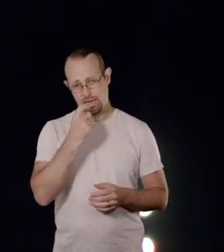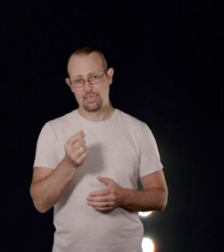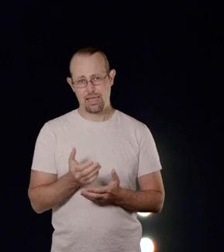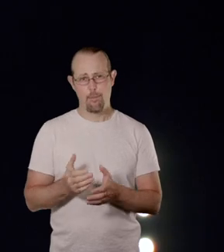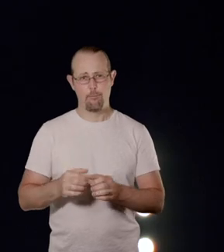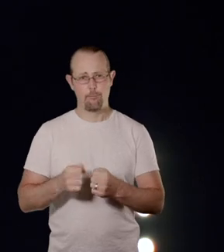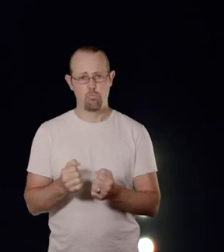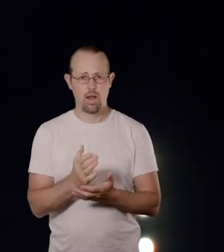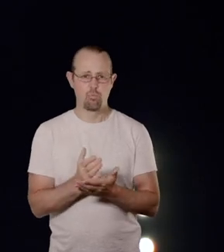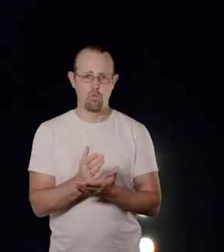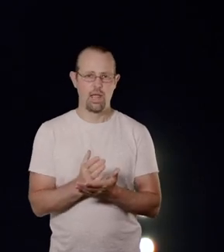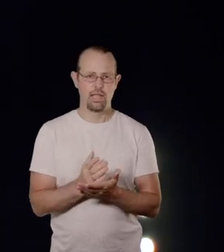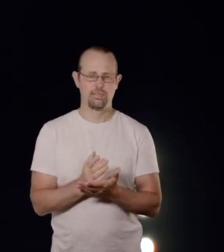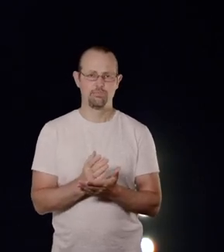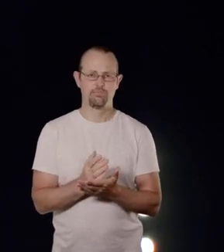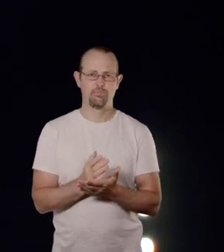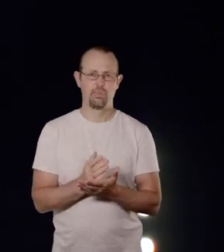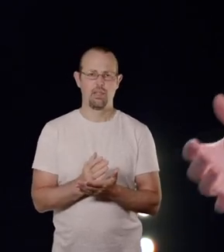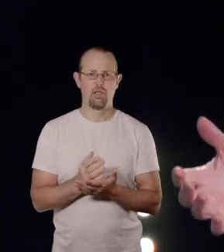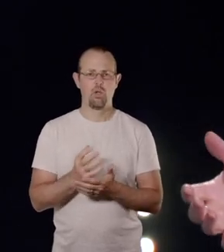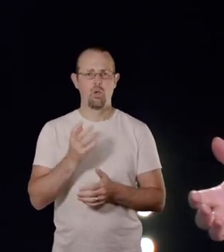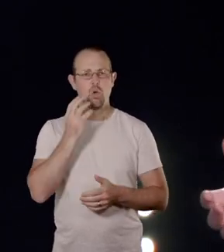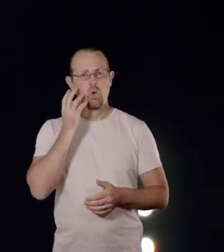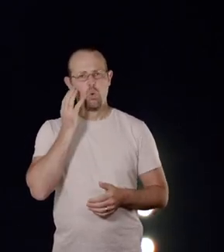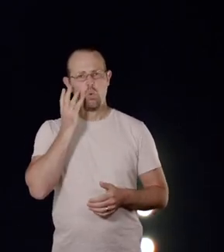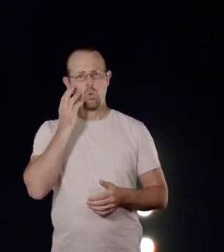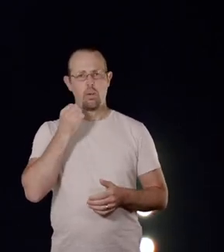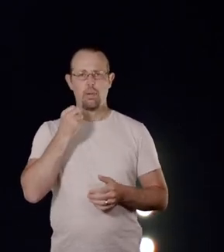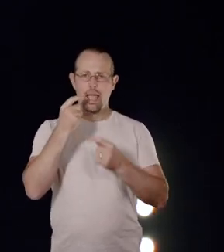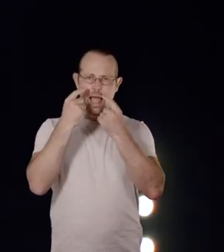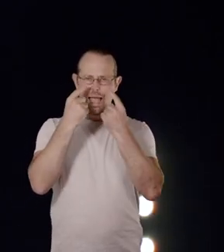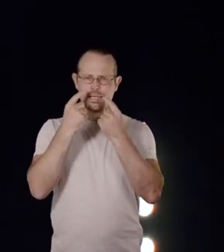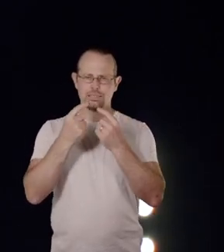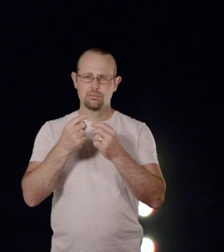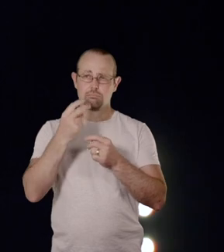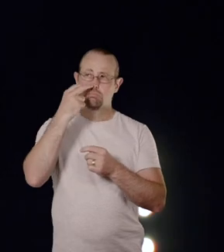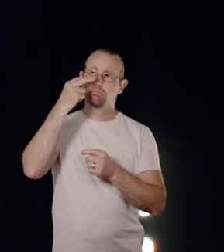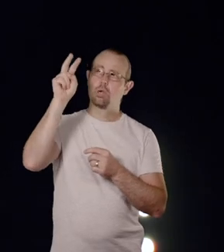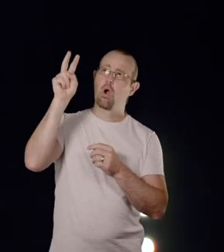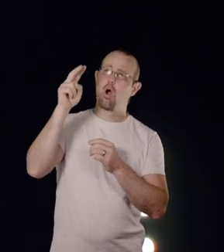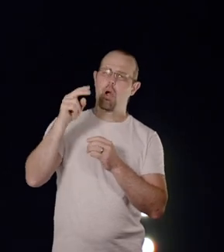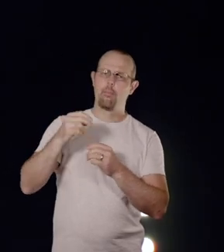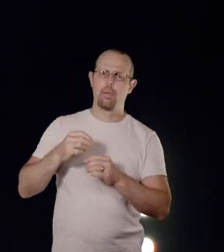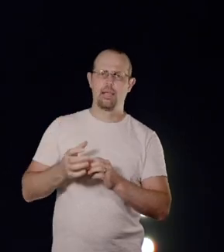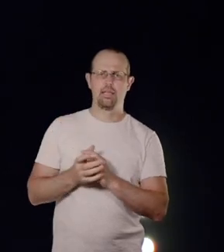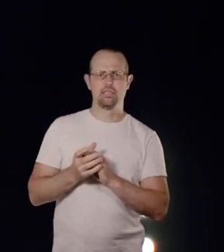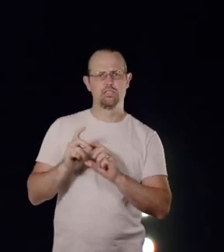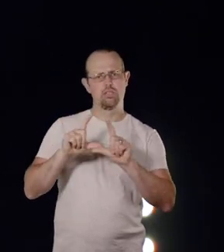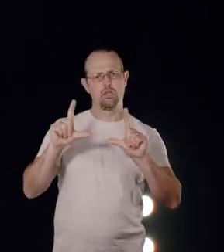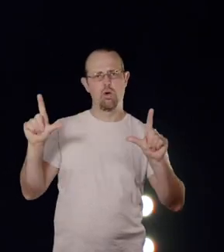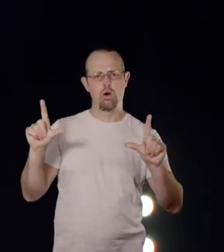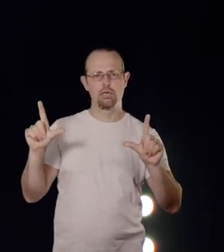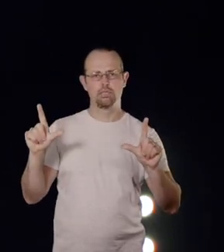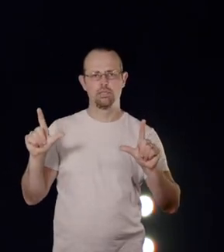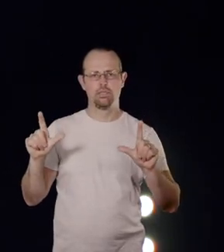up into a new place. I love it. When my eyes are on my master, they are not on those around me. That's what W.